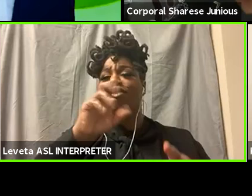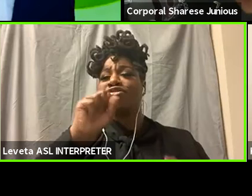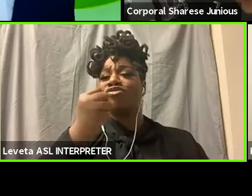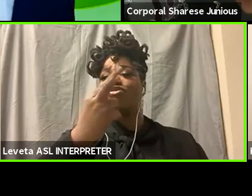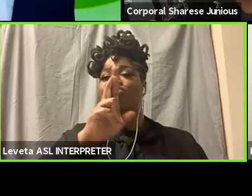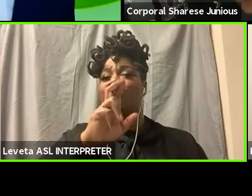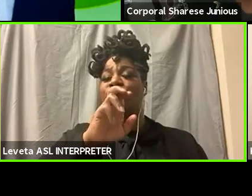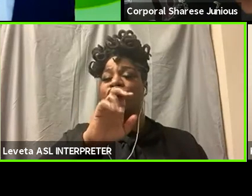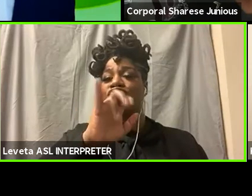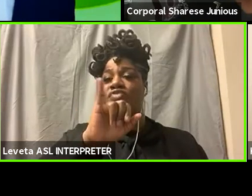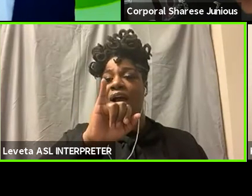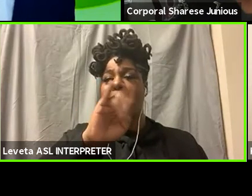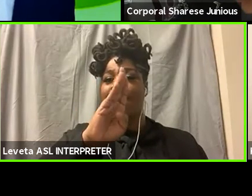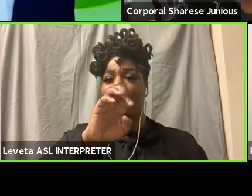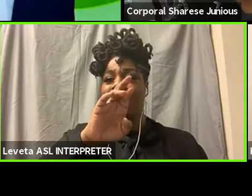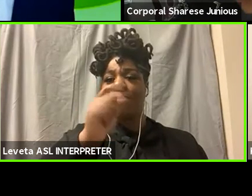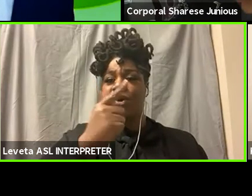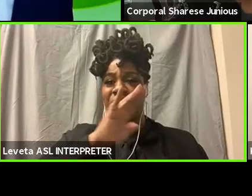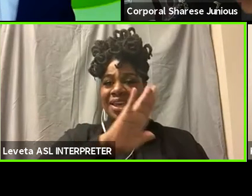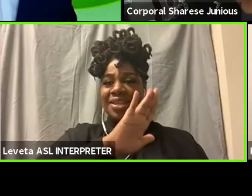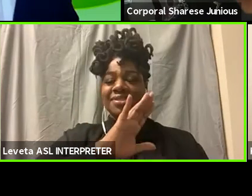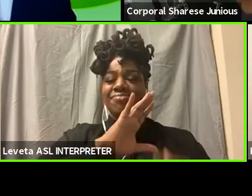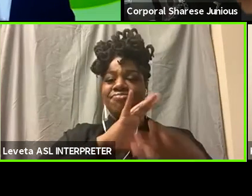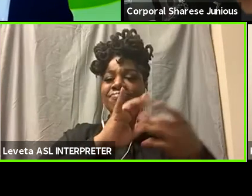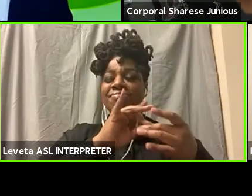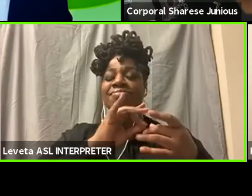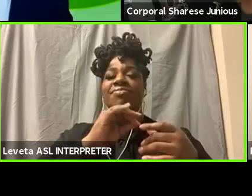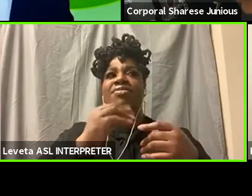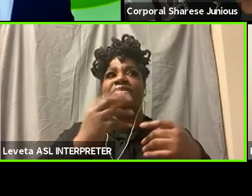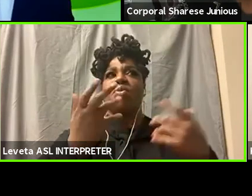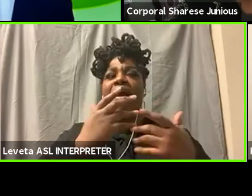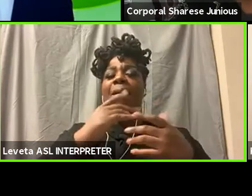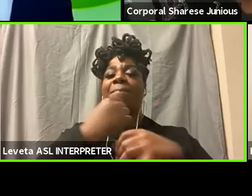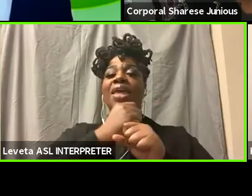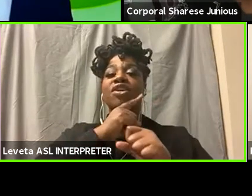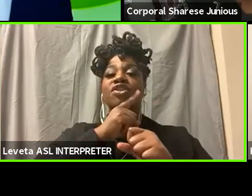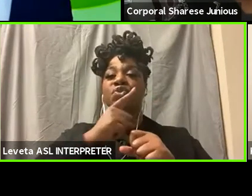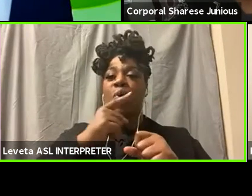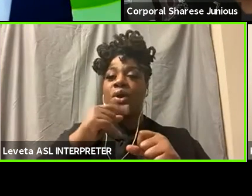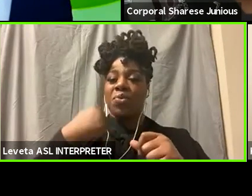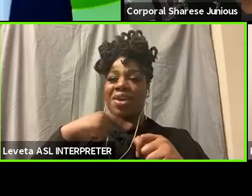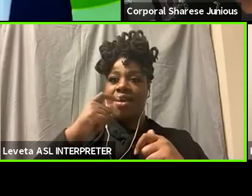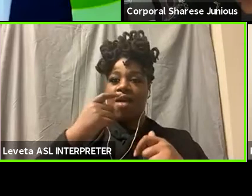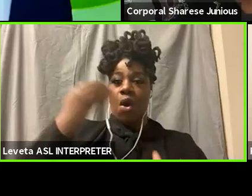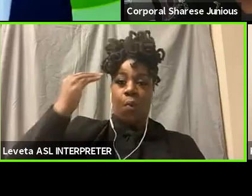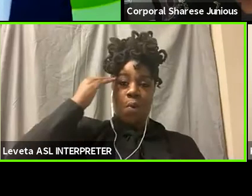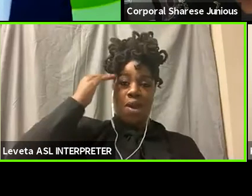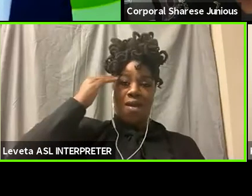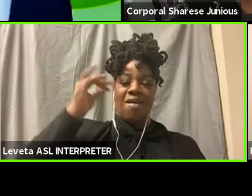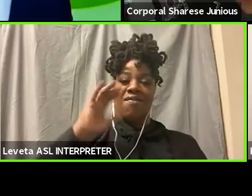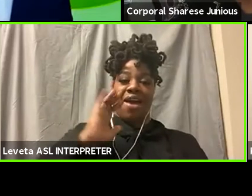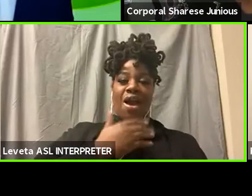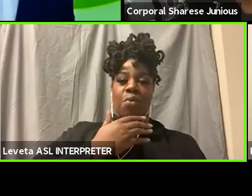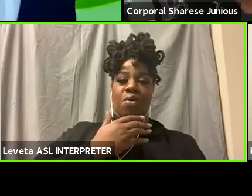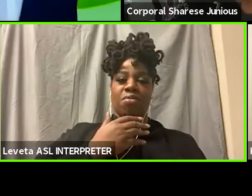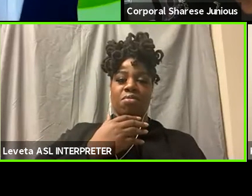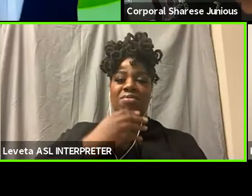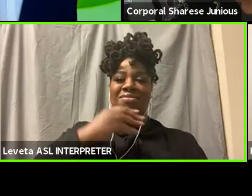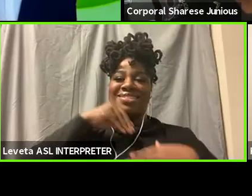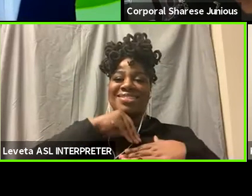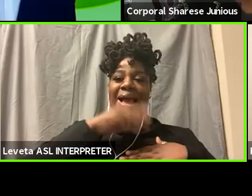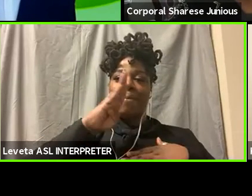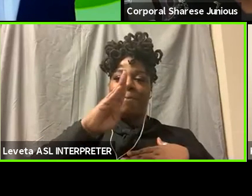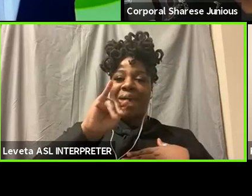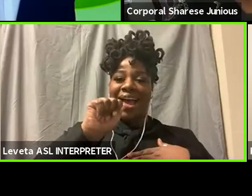about making sure that we are thinking about our own biases and that there's an understanding of what